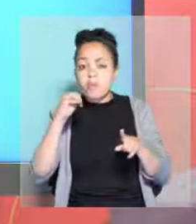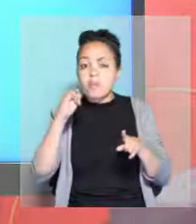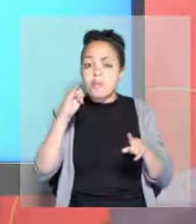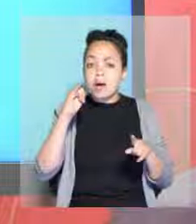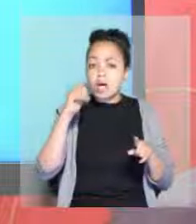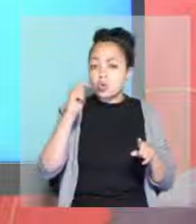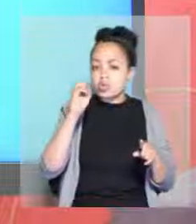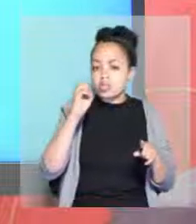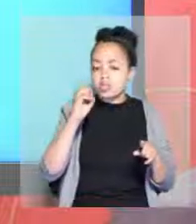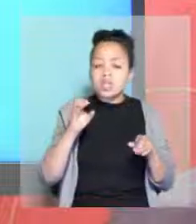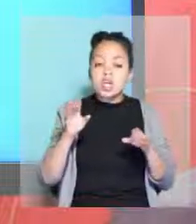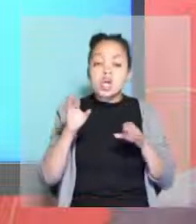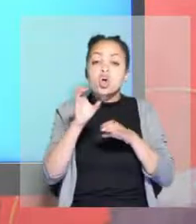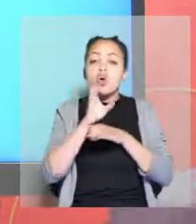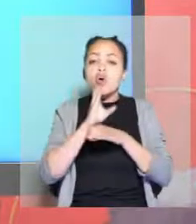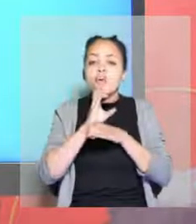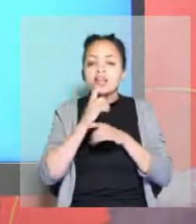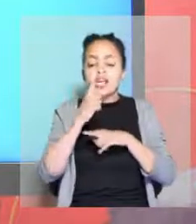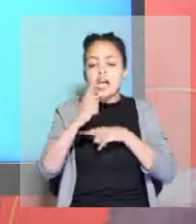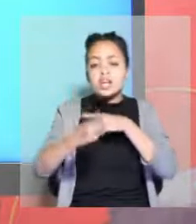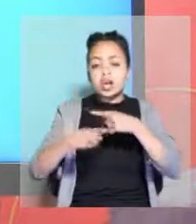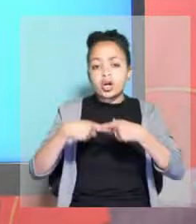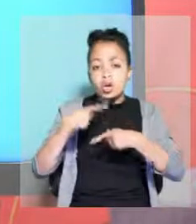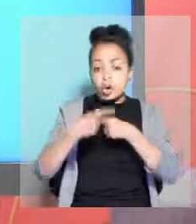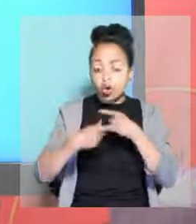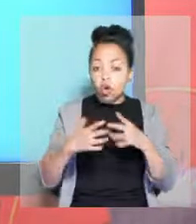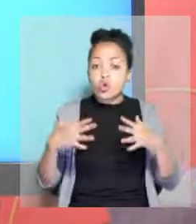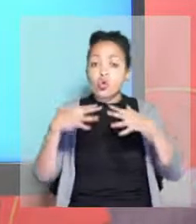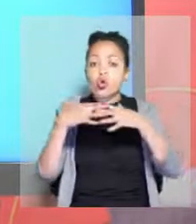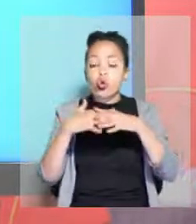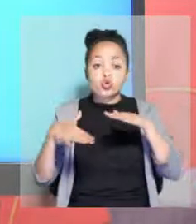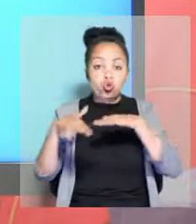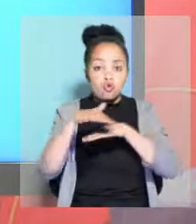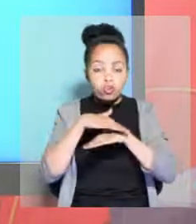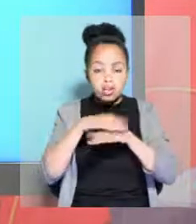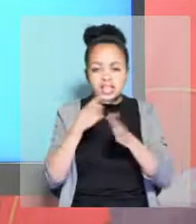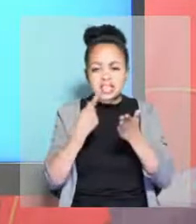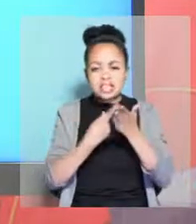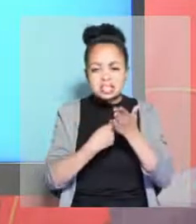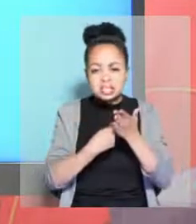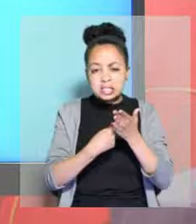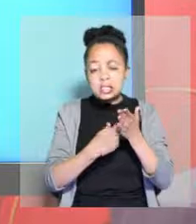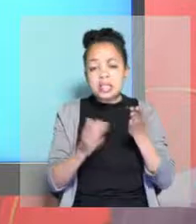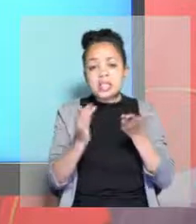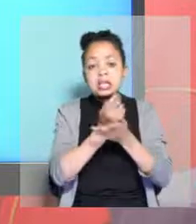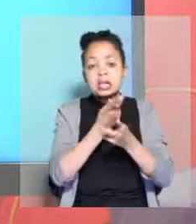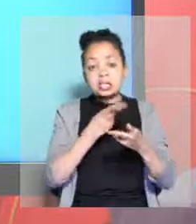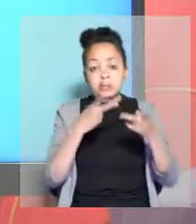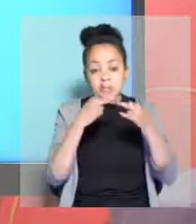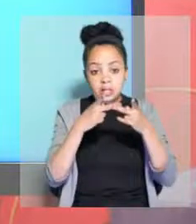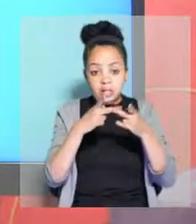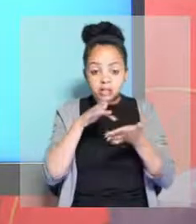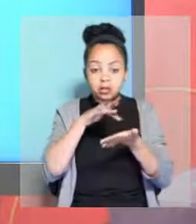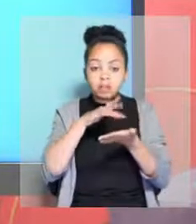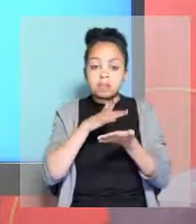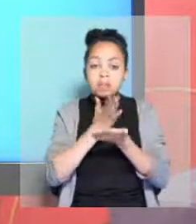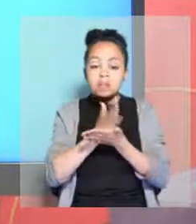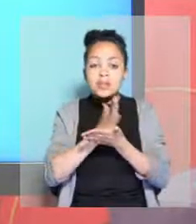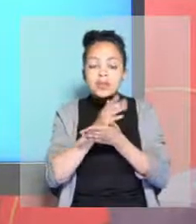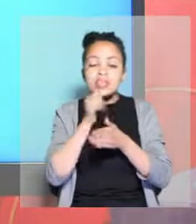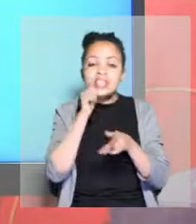is chromatid undergoing crossover. This crossover maybe takes place between